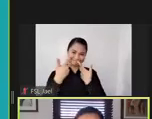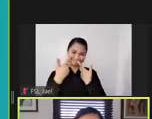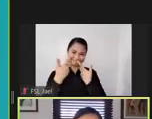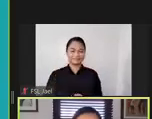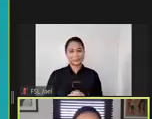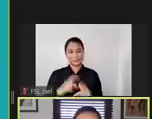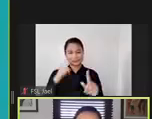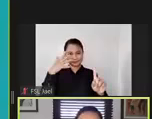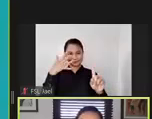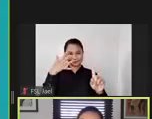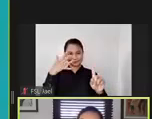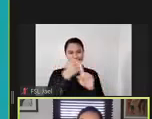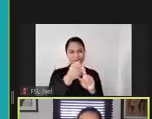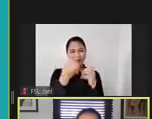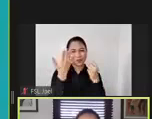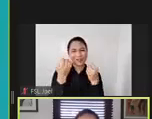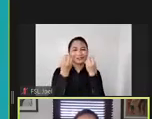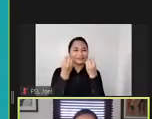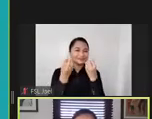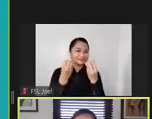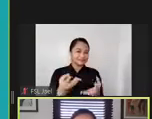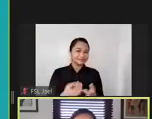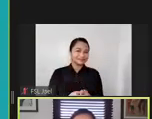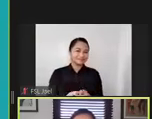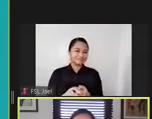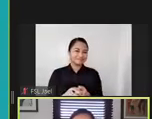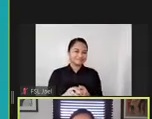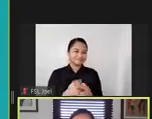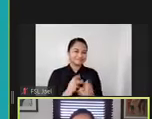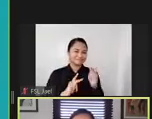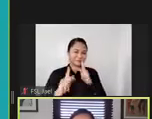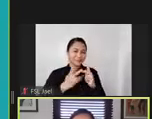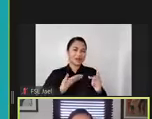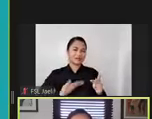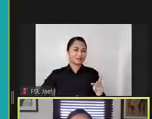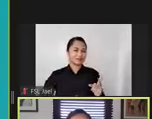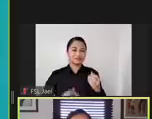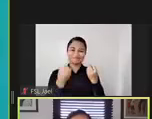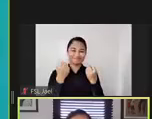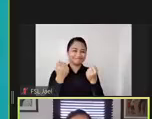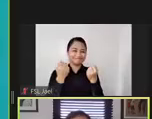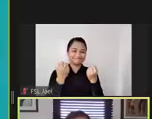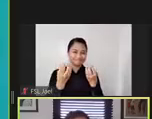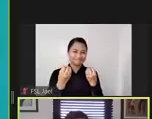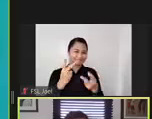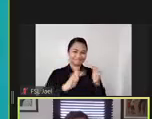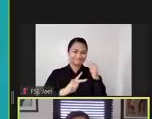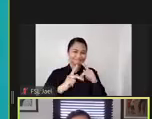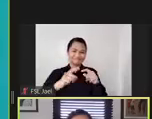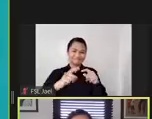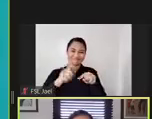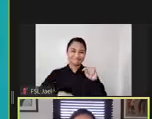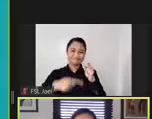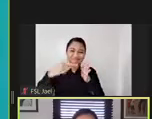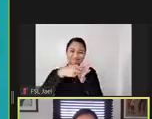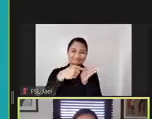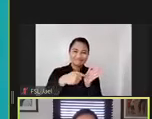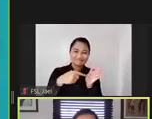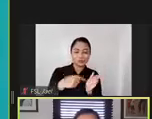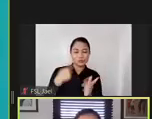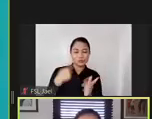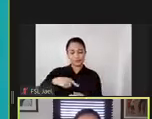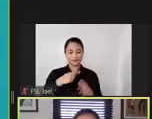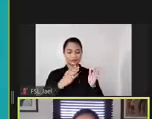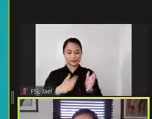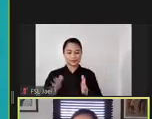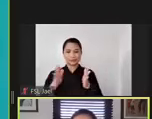are wondering what we can do, if this is something we want to do, these are organizations that have already made it